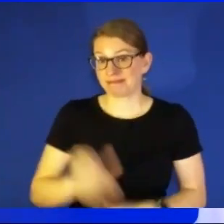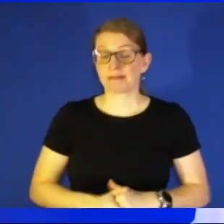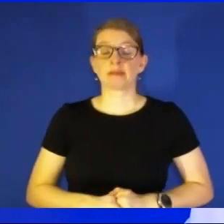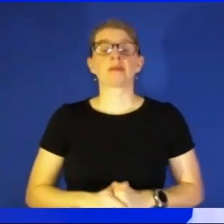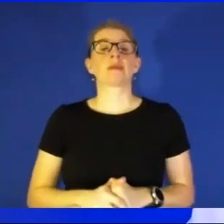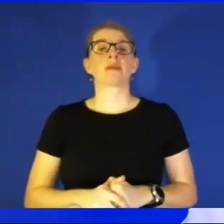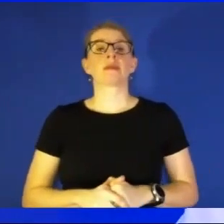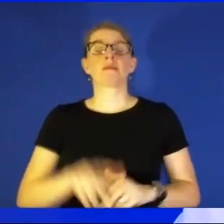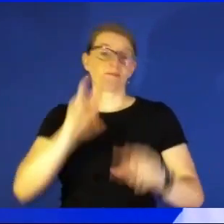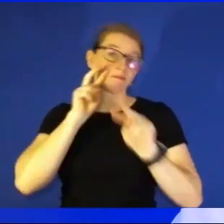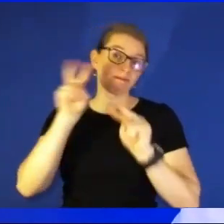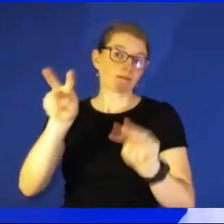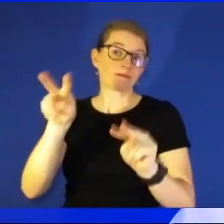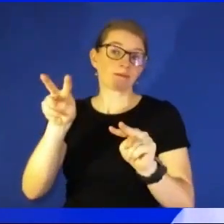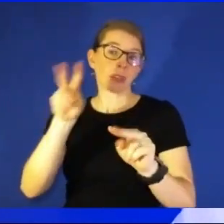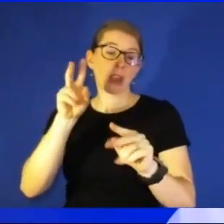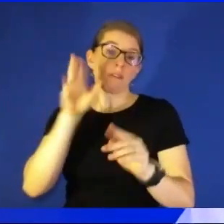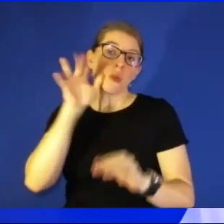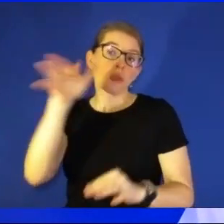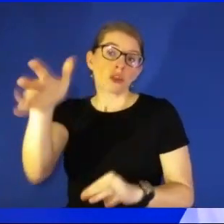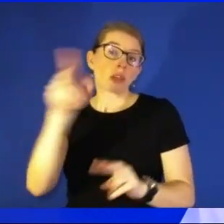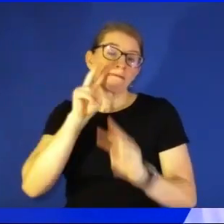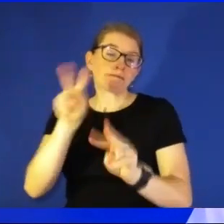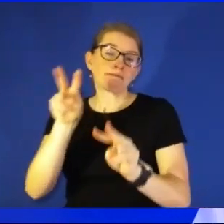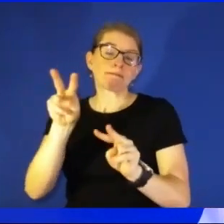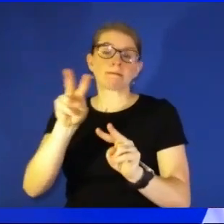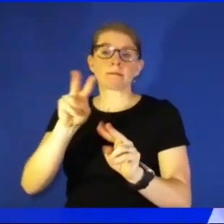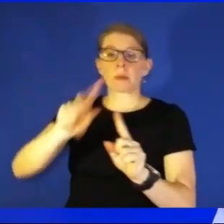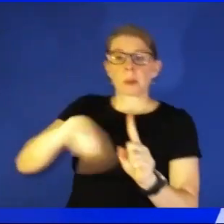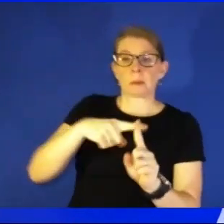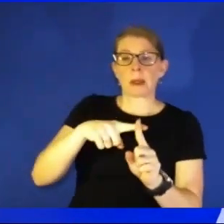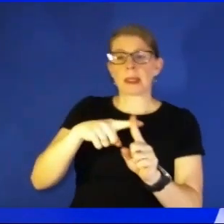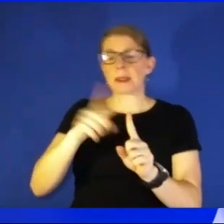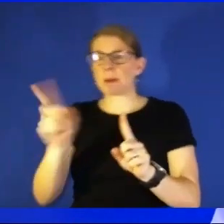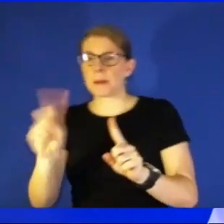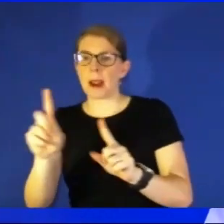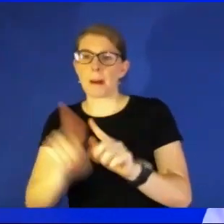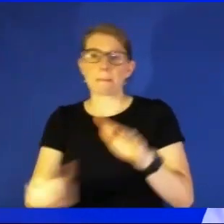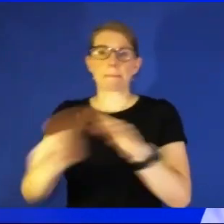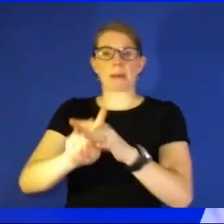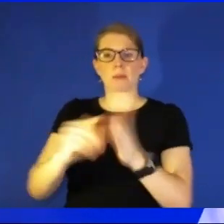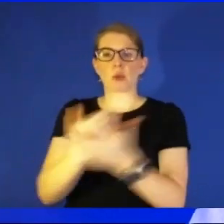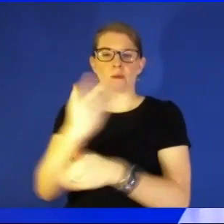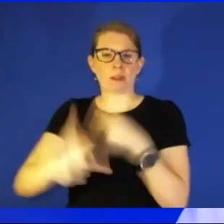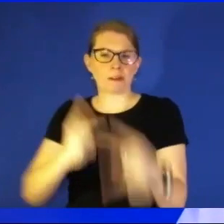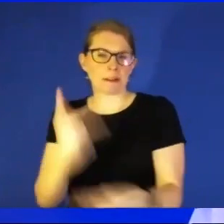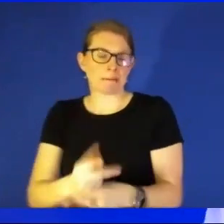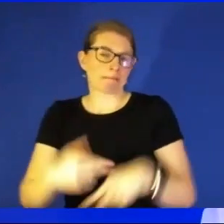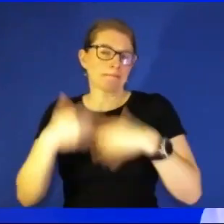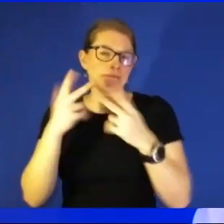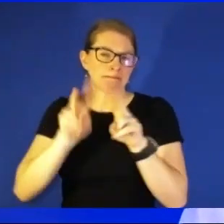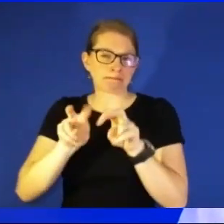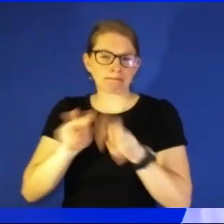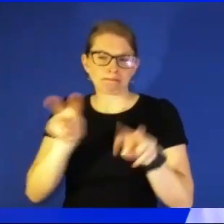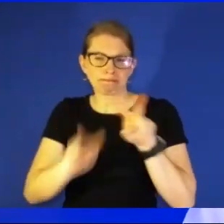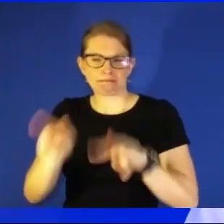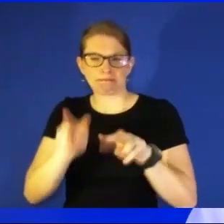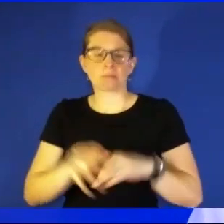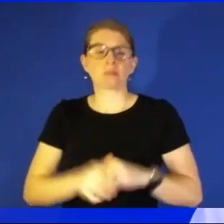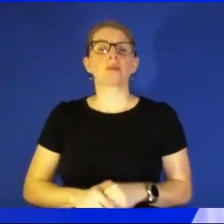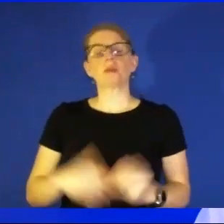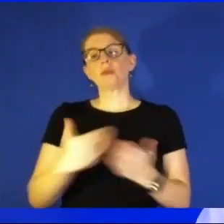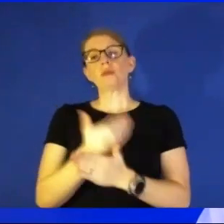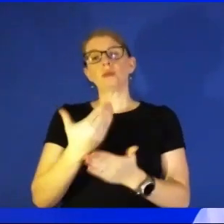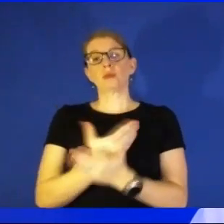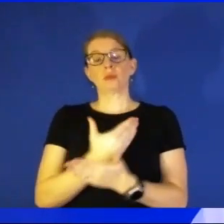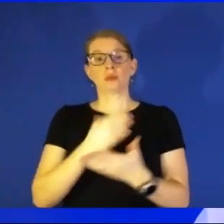and anticipating, you know, when and where that new variant may come up. So again, I think, and we've seen some news stories over the weekend